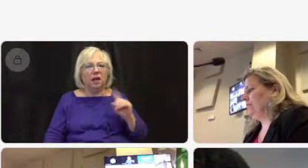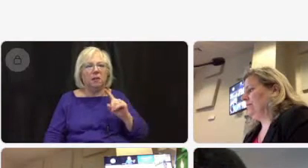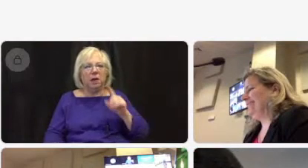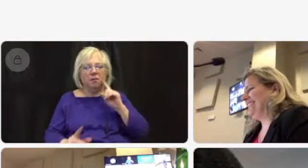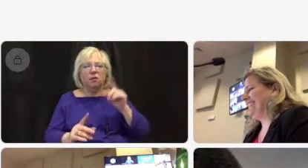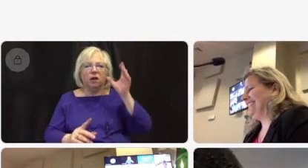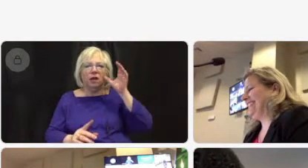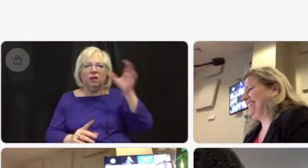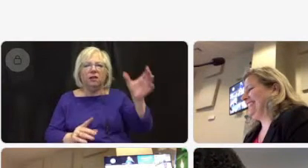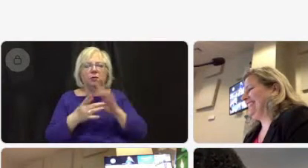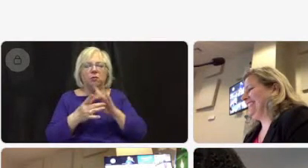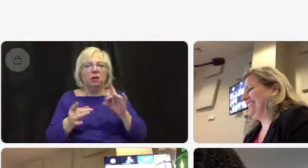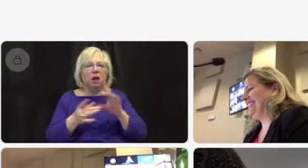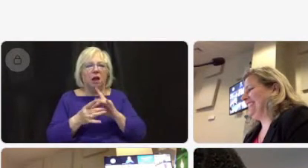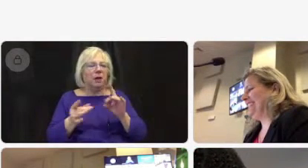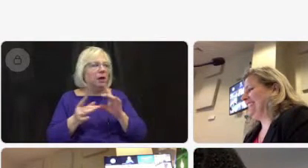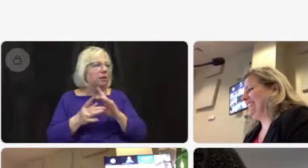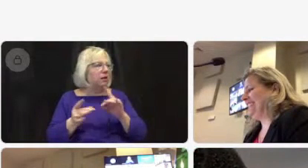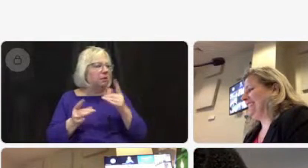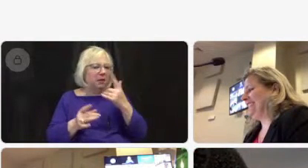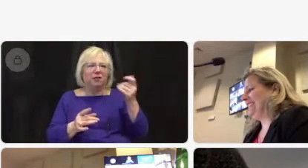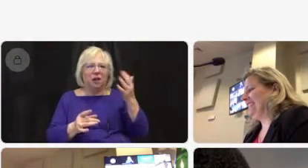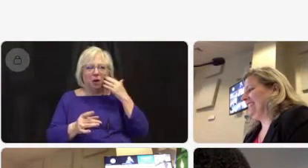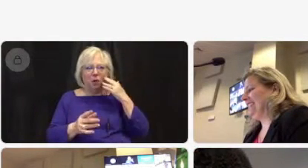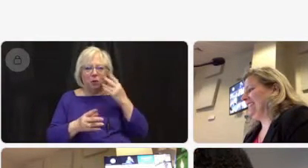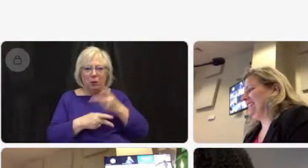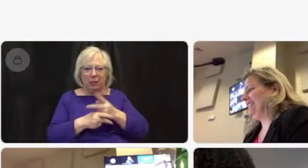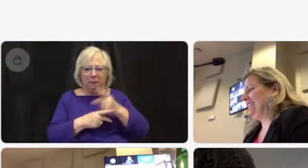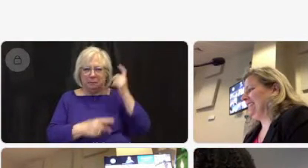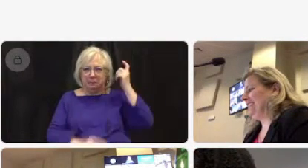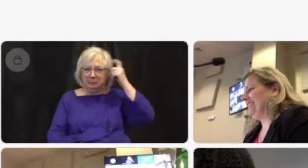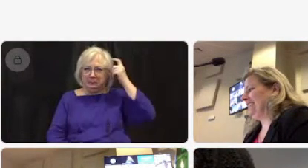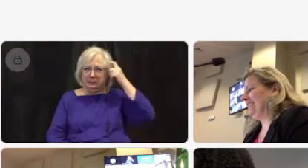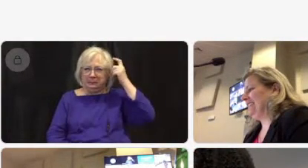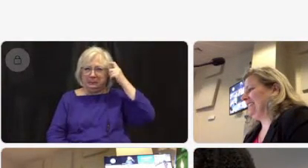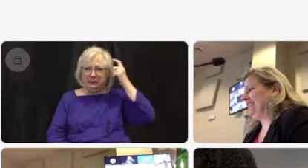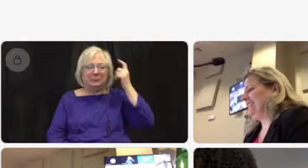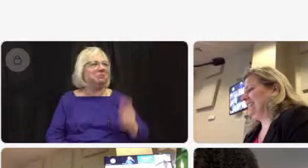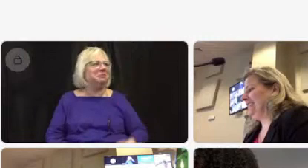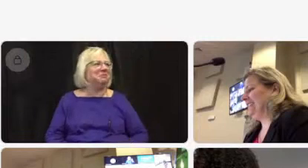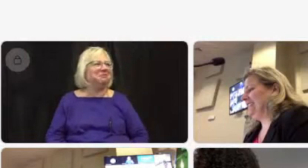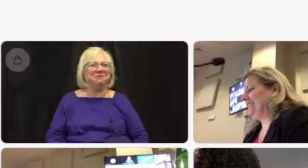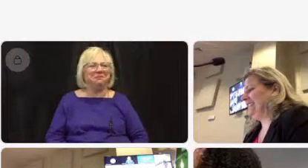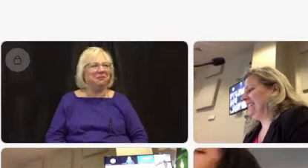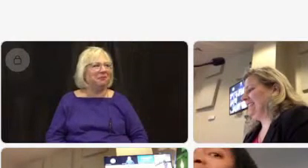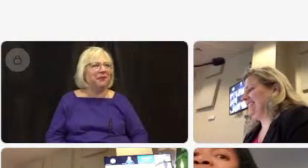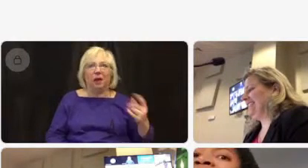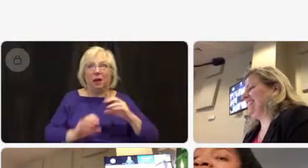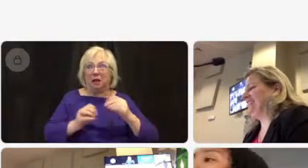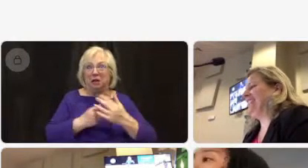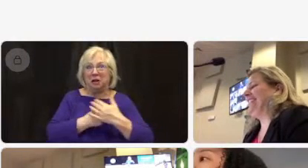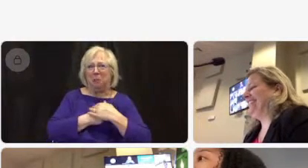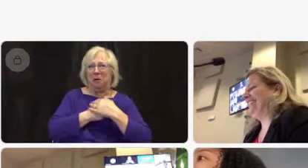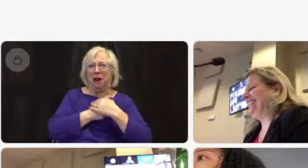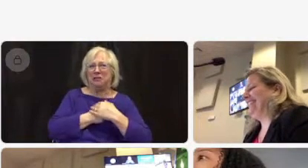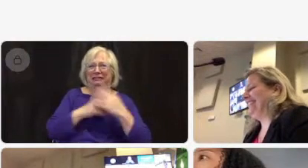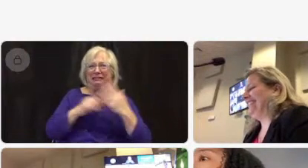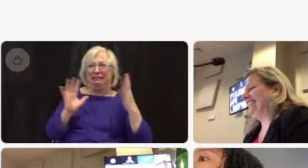because I know you keep this all on your head, and but No pressure. But what I do